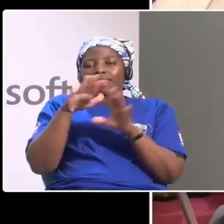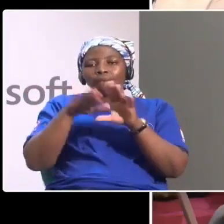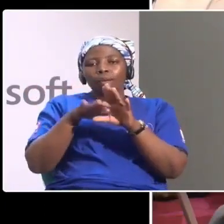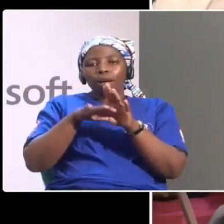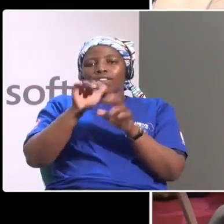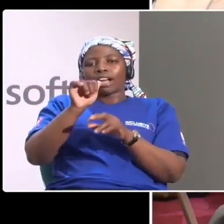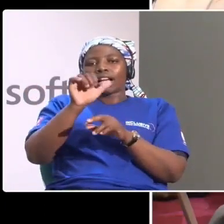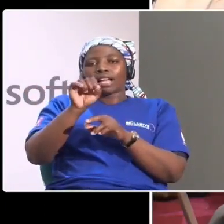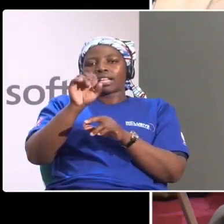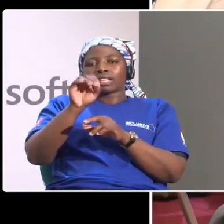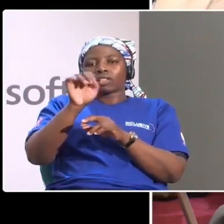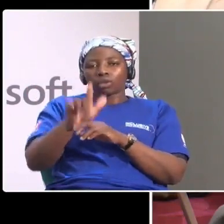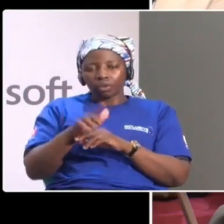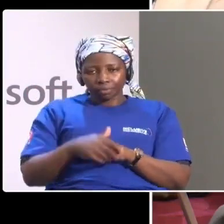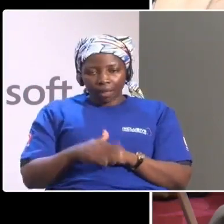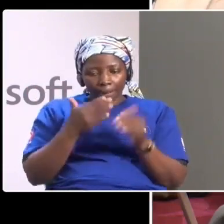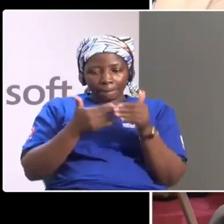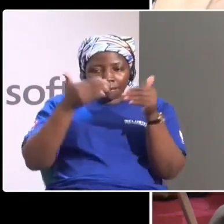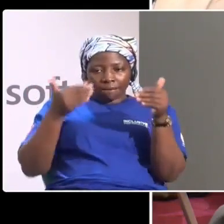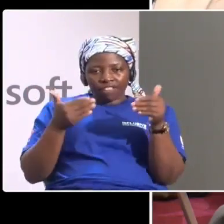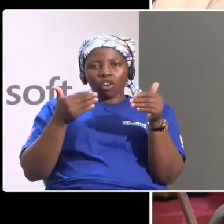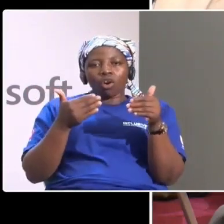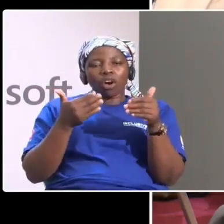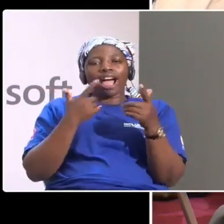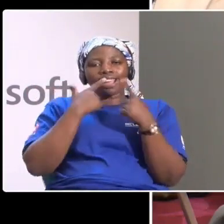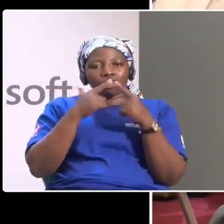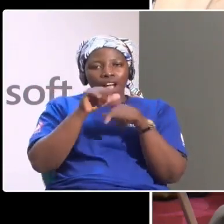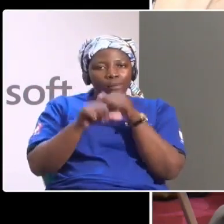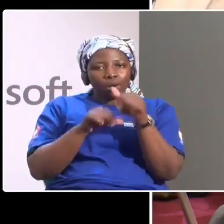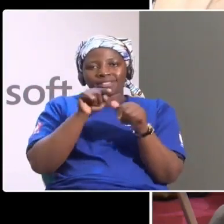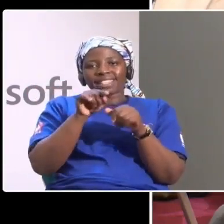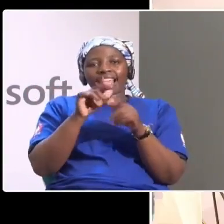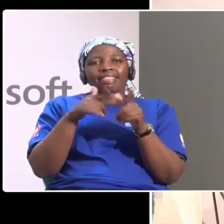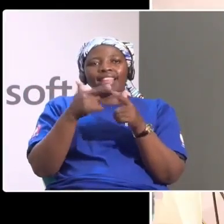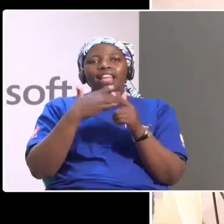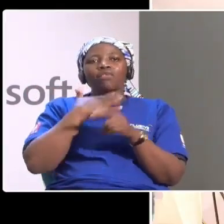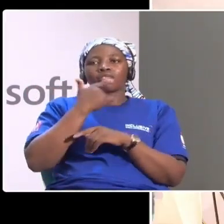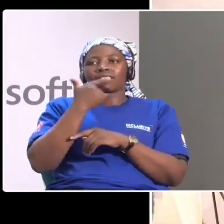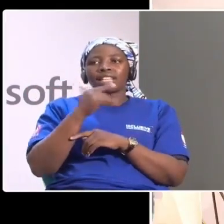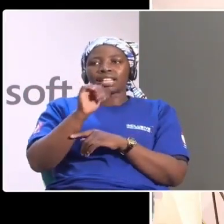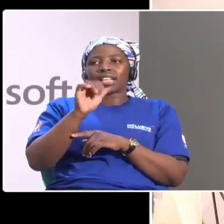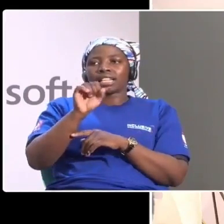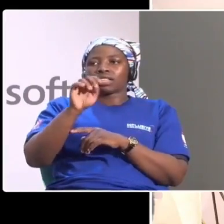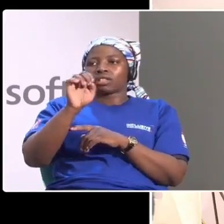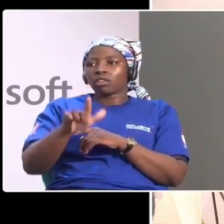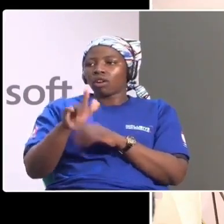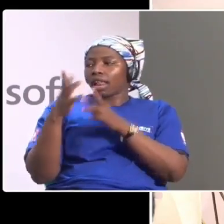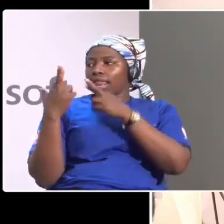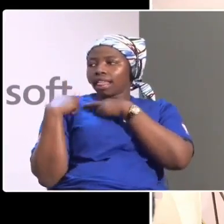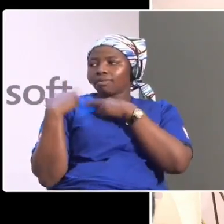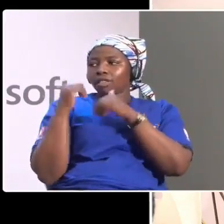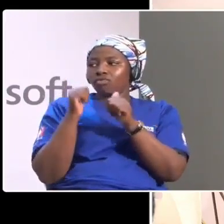ASO. Before I come into context, I want to say that the mandate of ASO is to